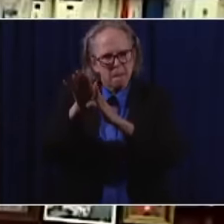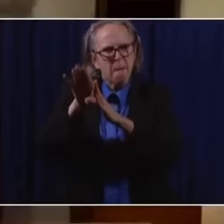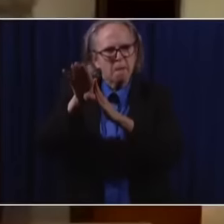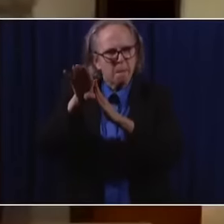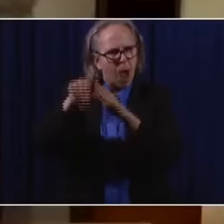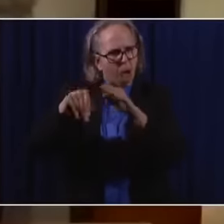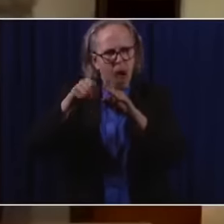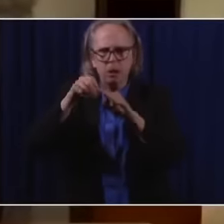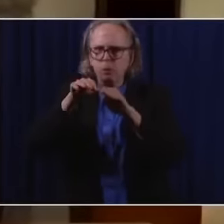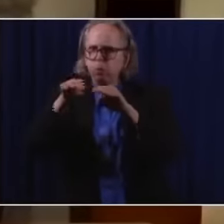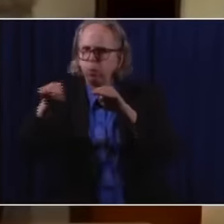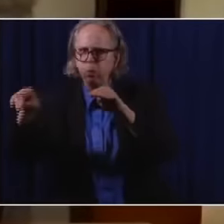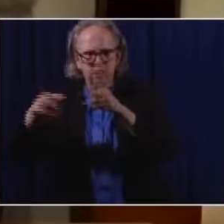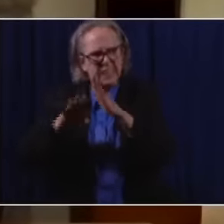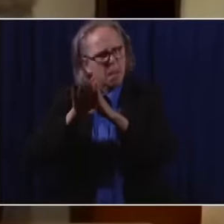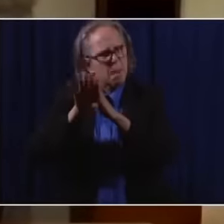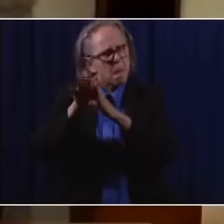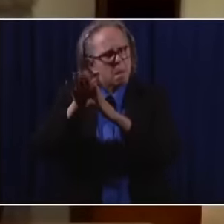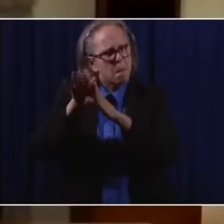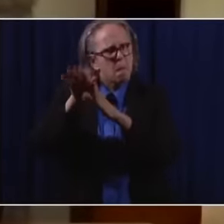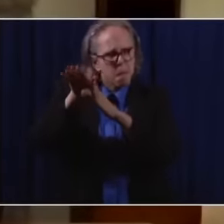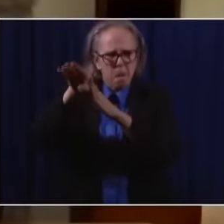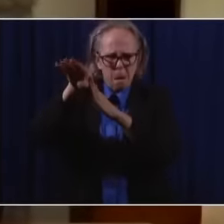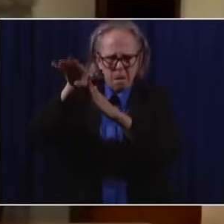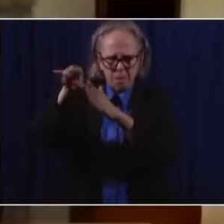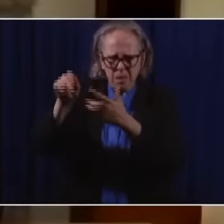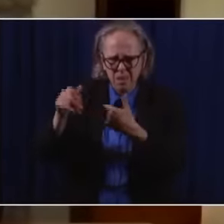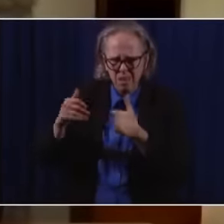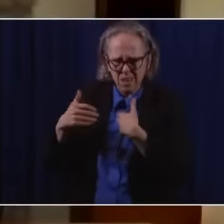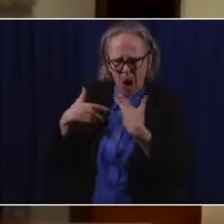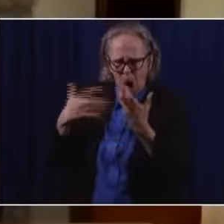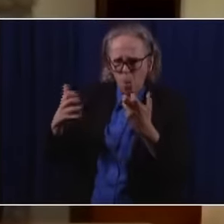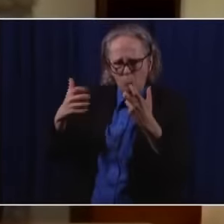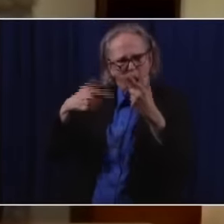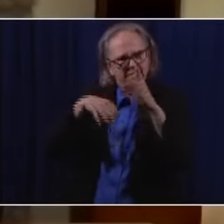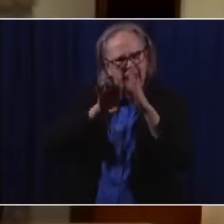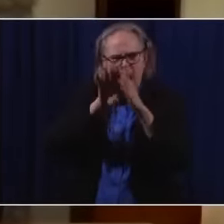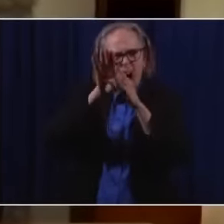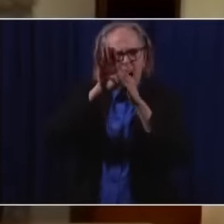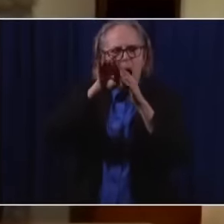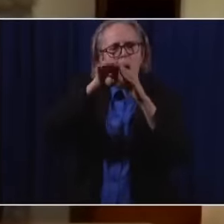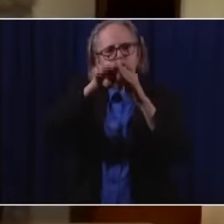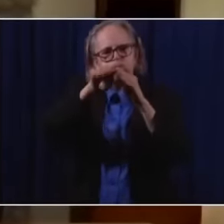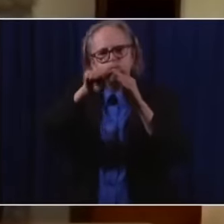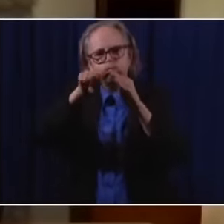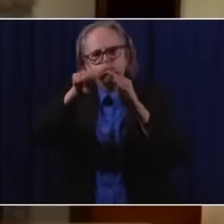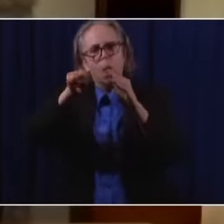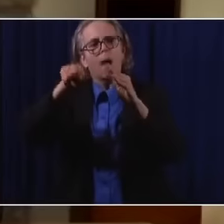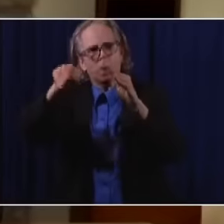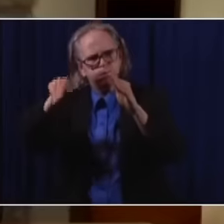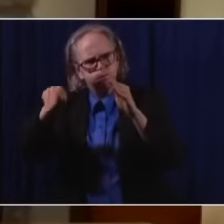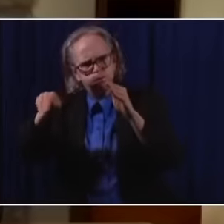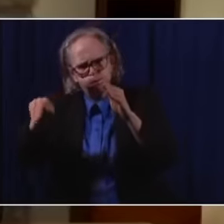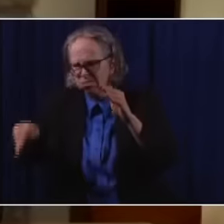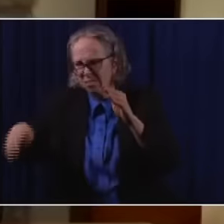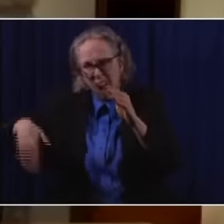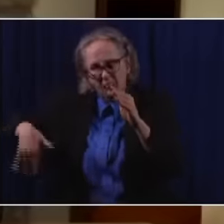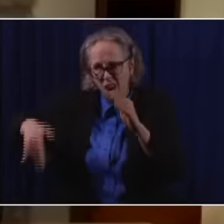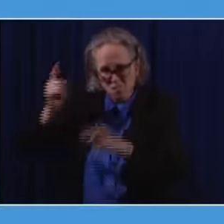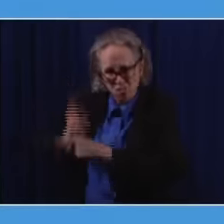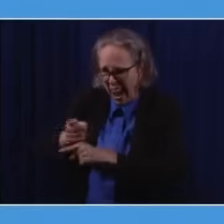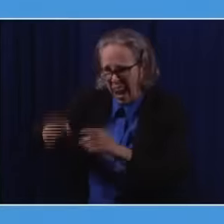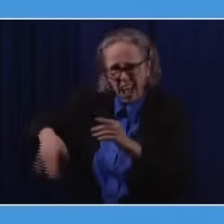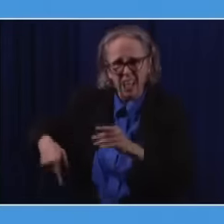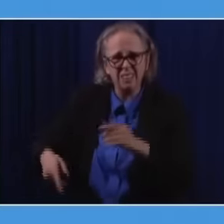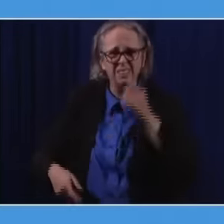are always looking for that plateau. We're really looking for it to go down, but we're at least looking for a plateau. But it's been so